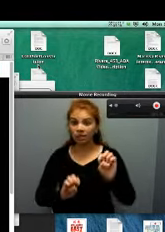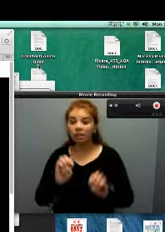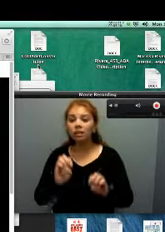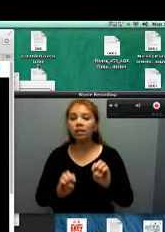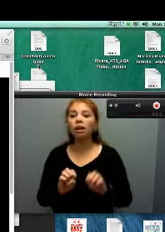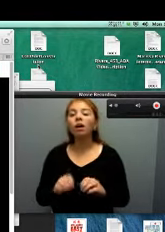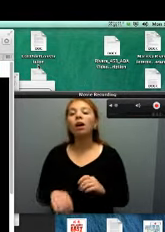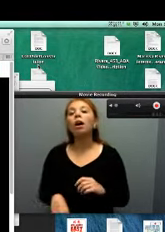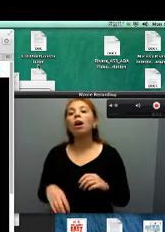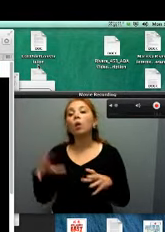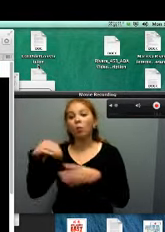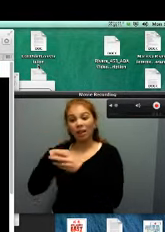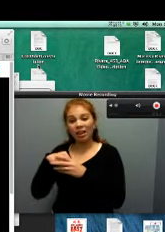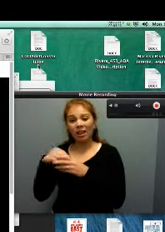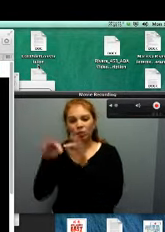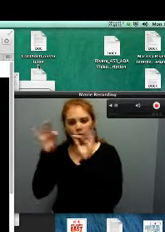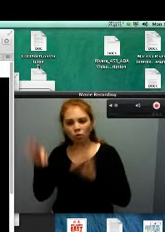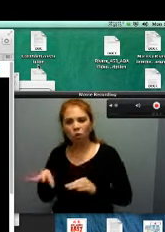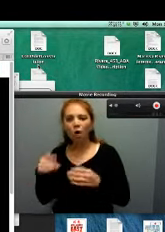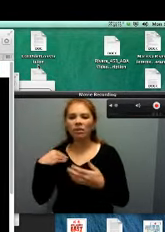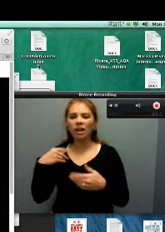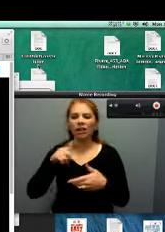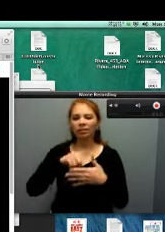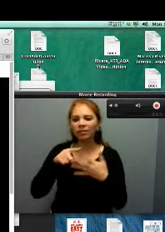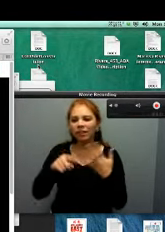But within those forms, it talks about different